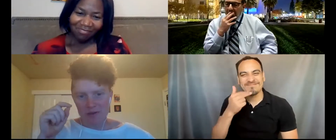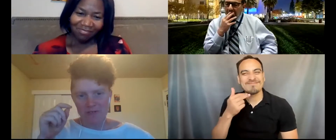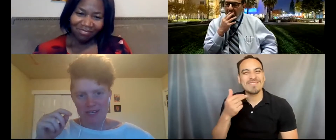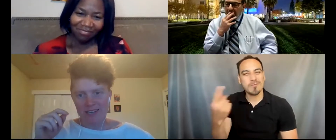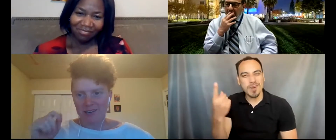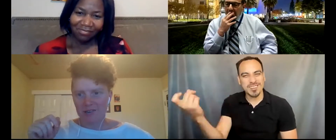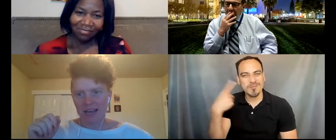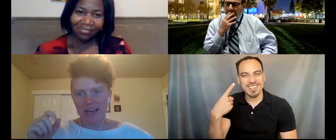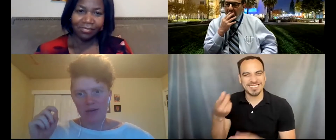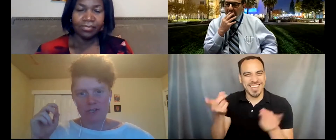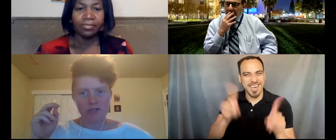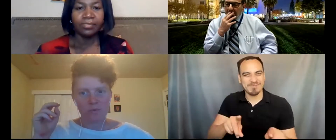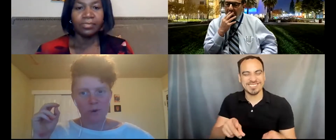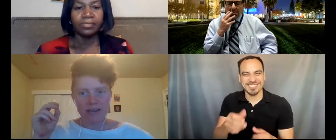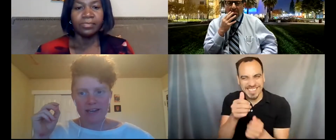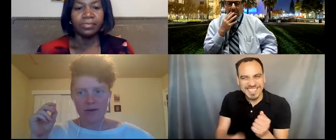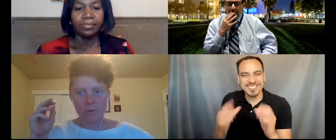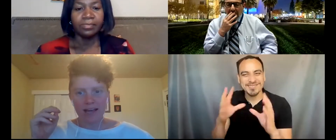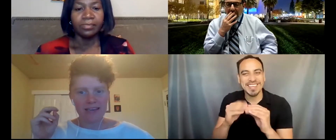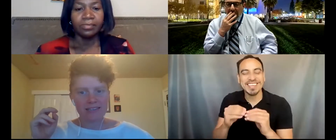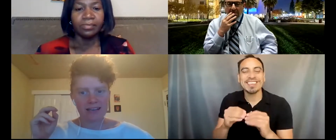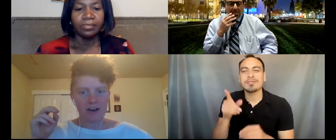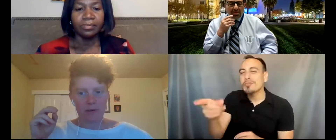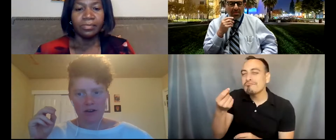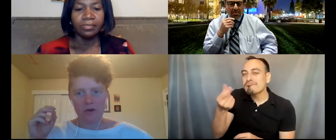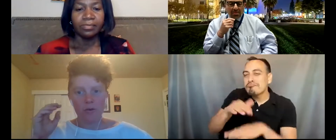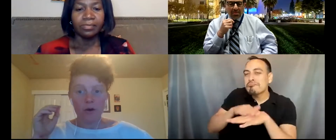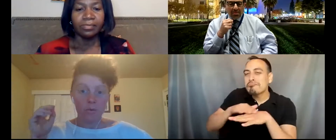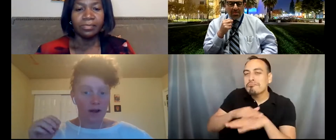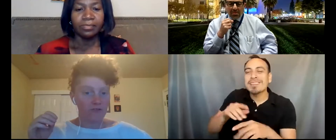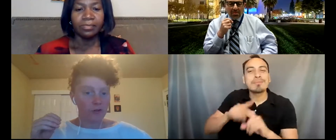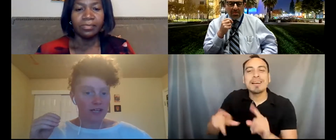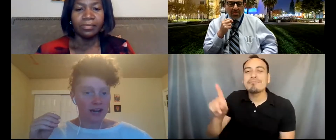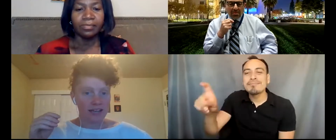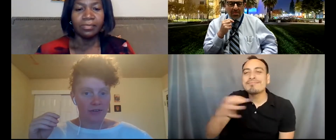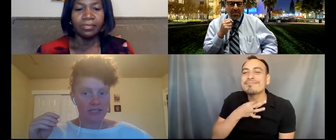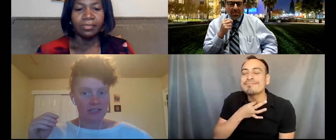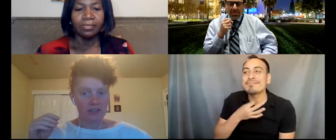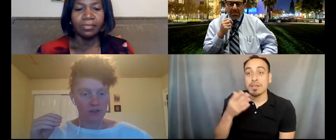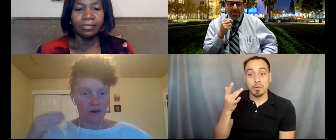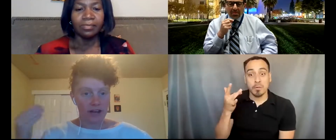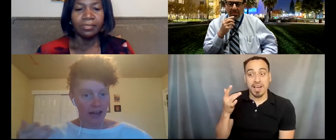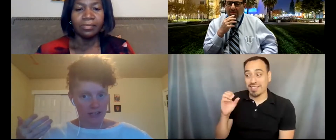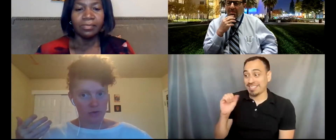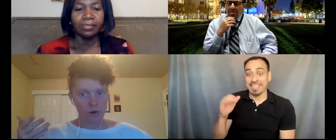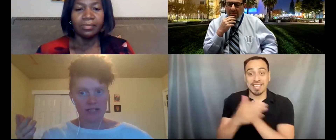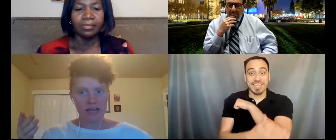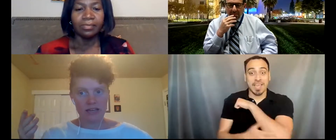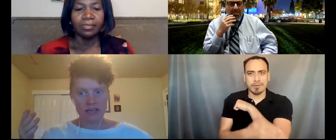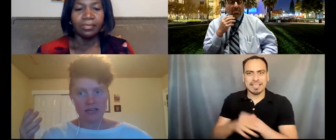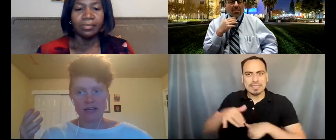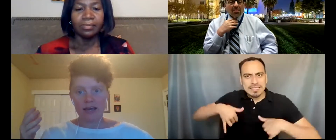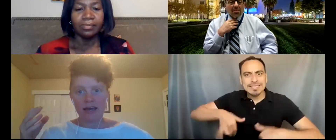touched on briefly, Dr. K, which is why is Sacramento one of only 9 counties still in red, asks